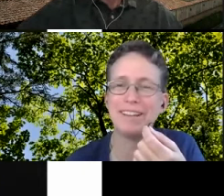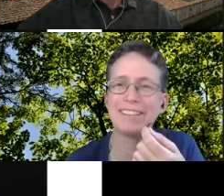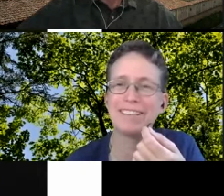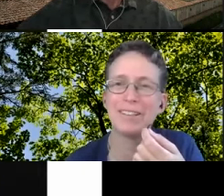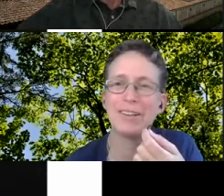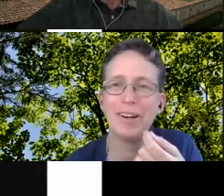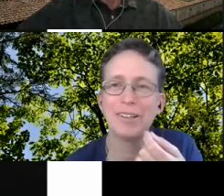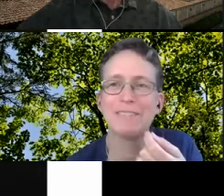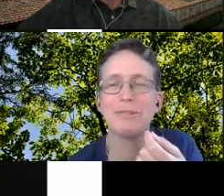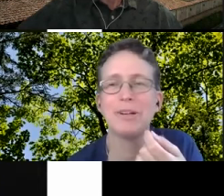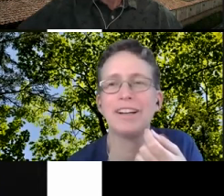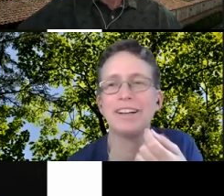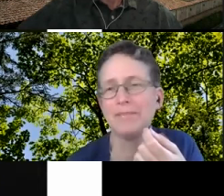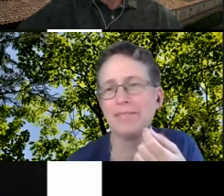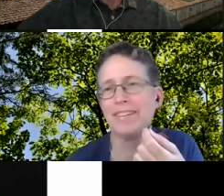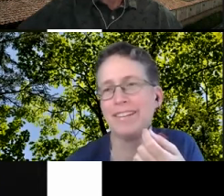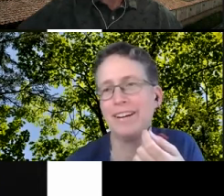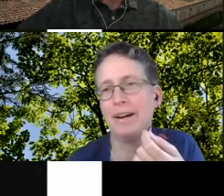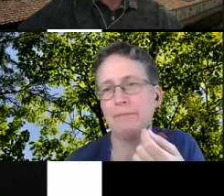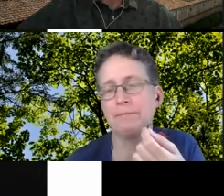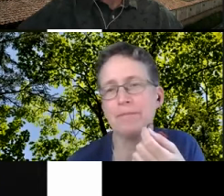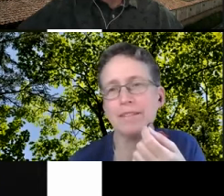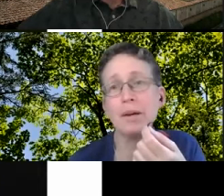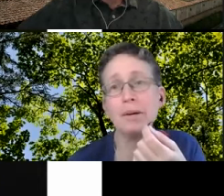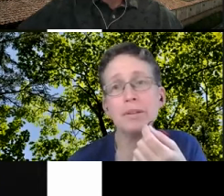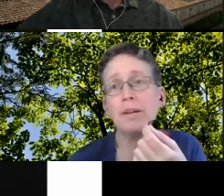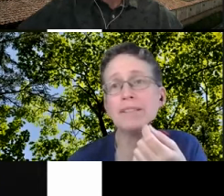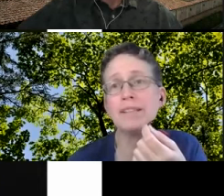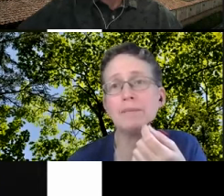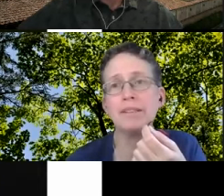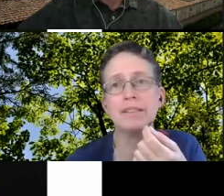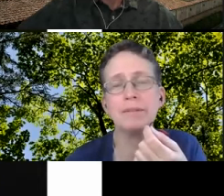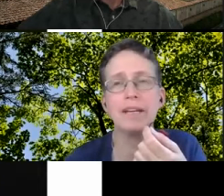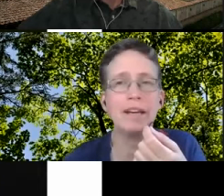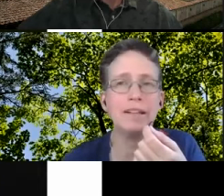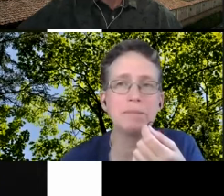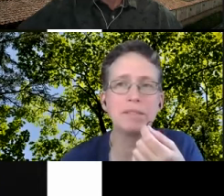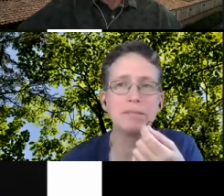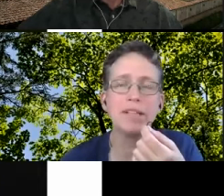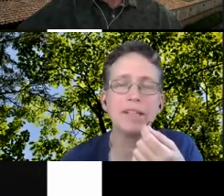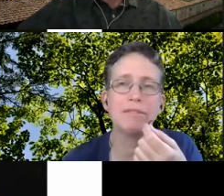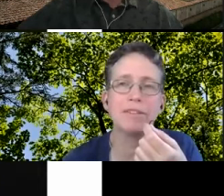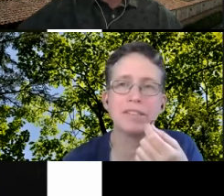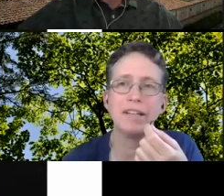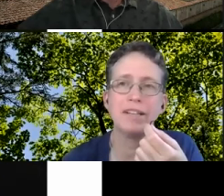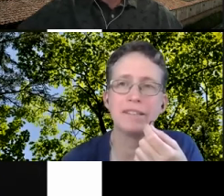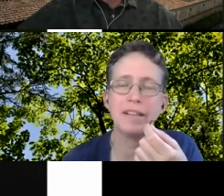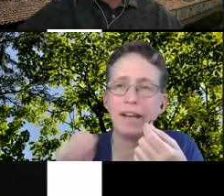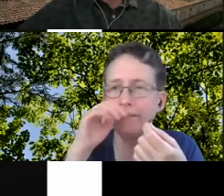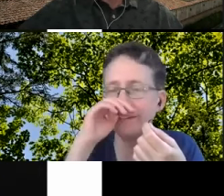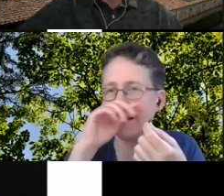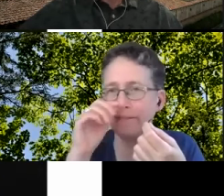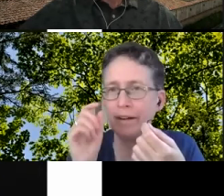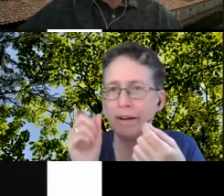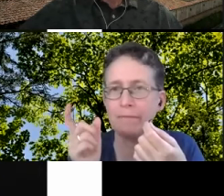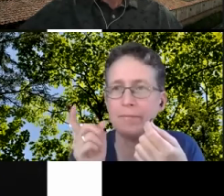noise effects on cardinals in Florida. So noise is absolutely something, and there's been some really clever studies that